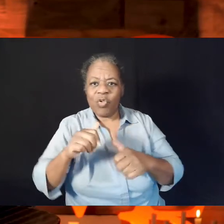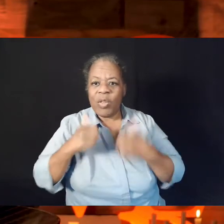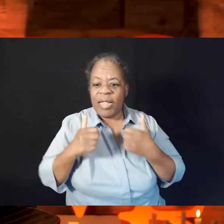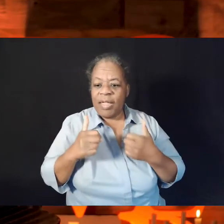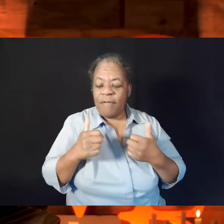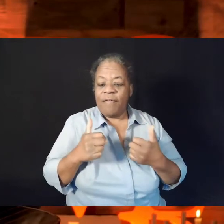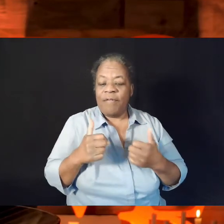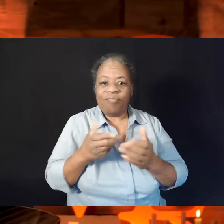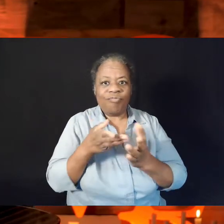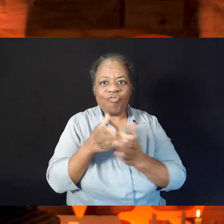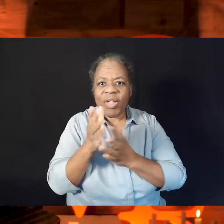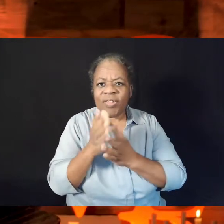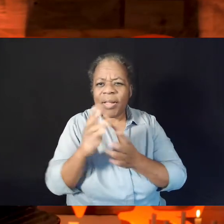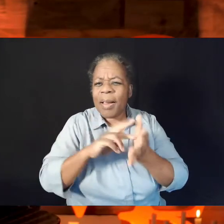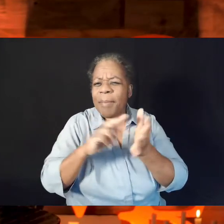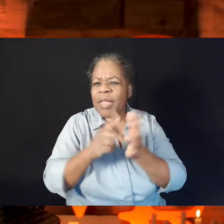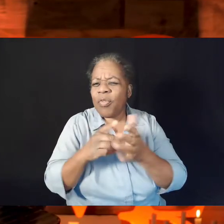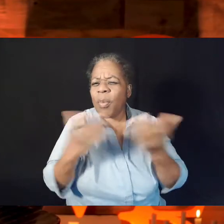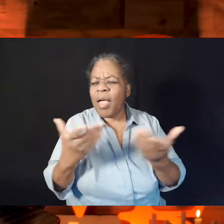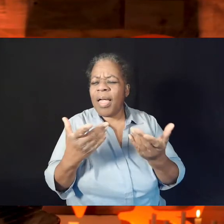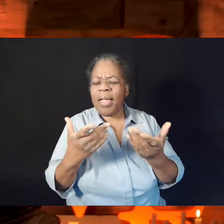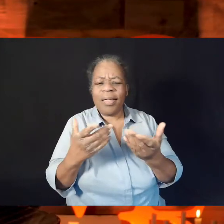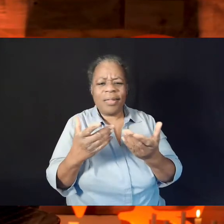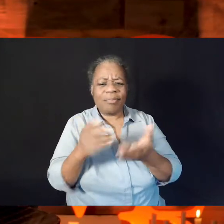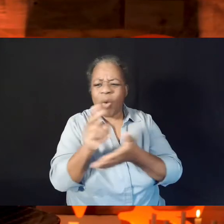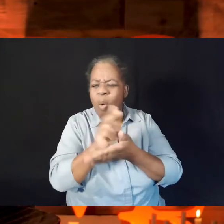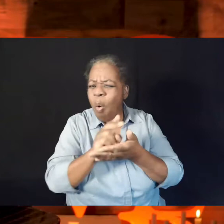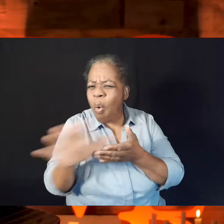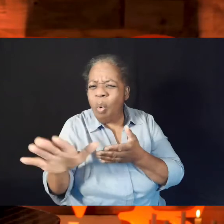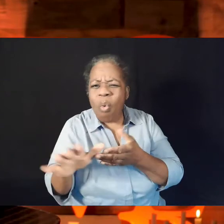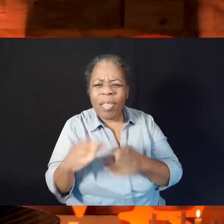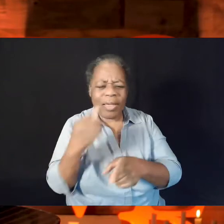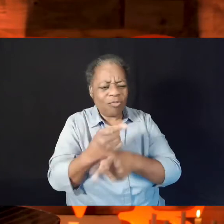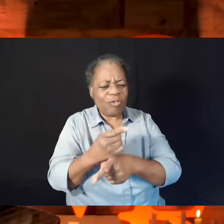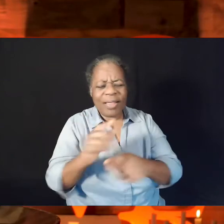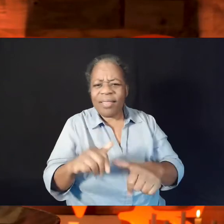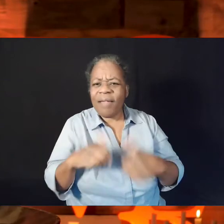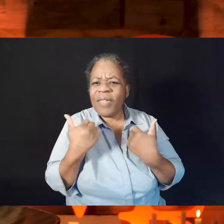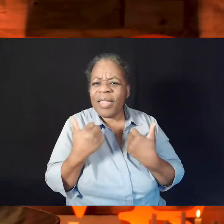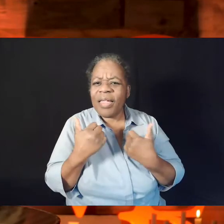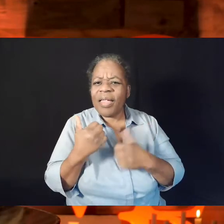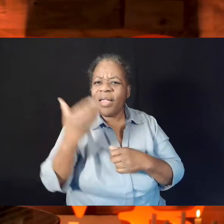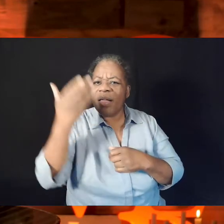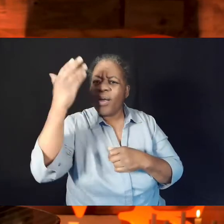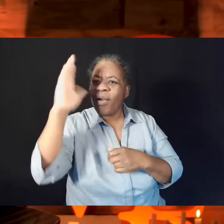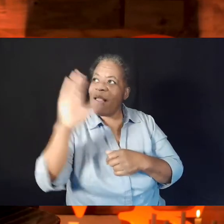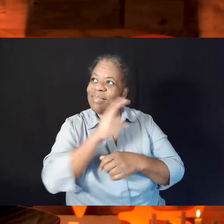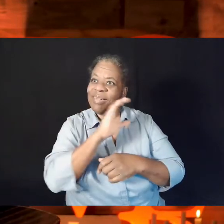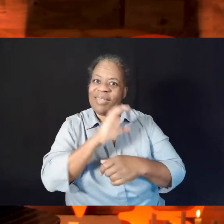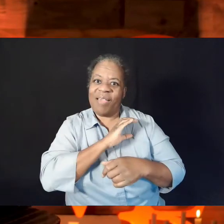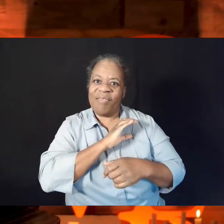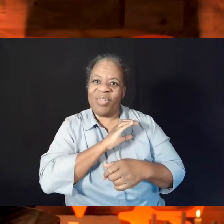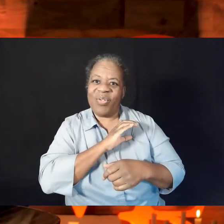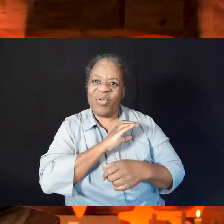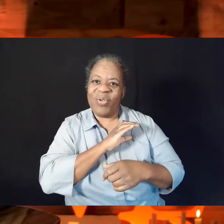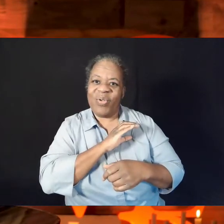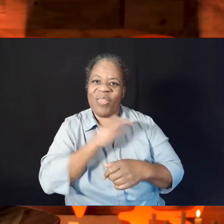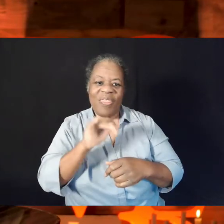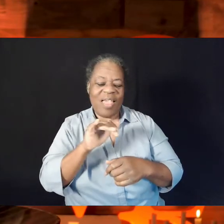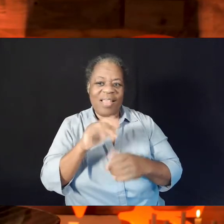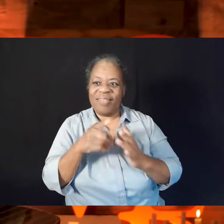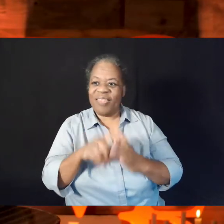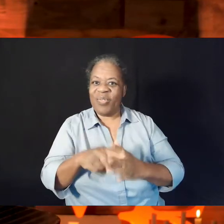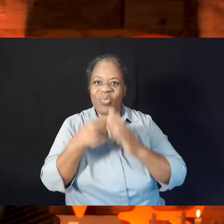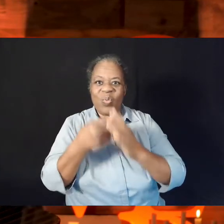to live a life marked by holy and upright living. God's own character is the definition and source of